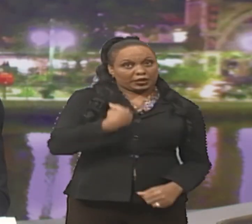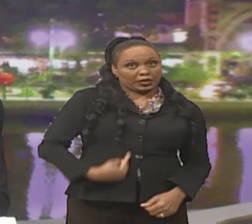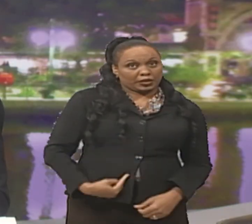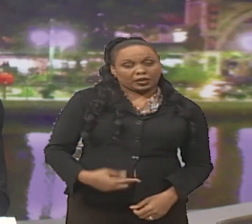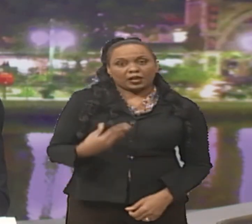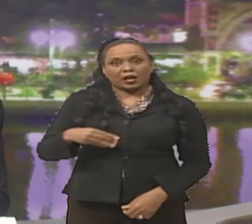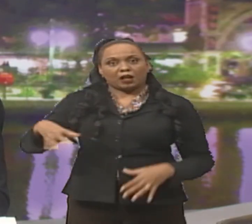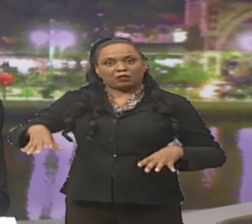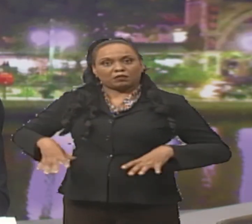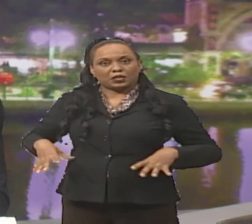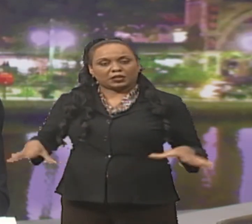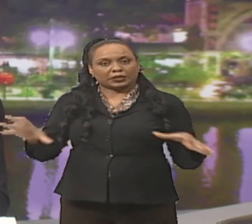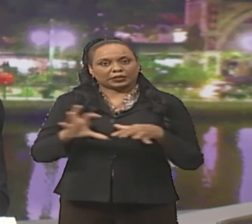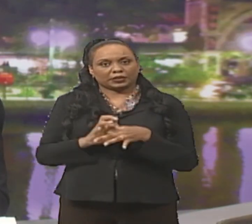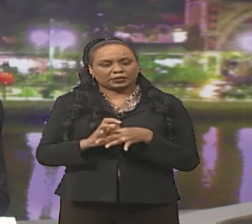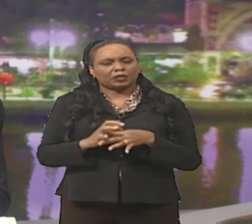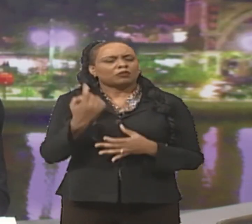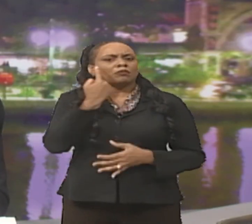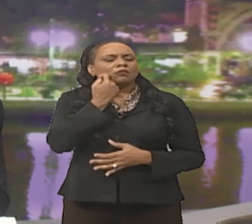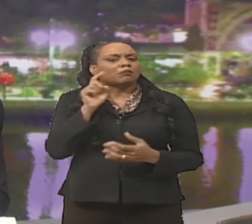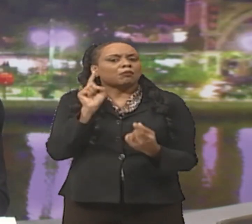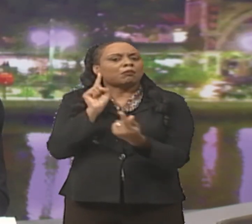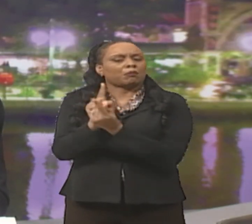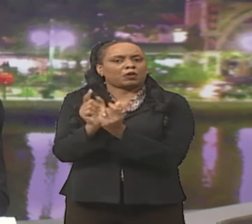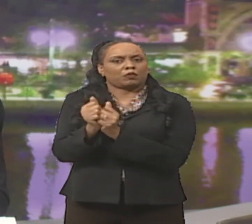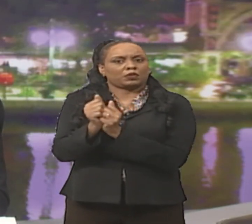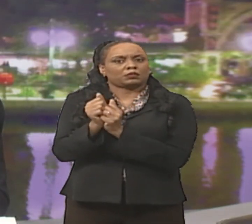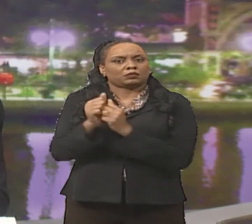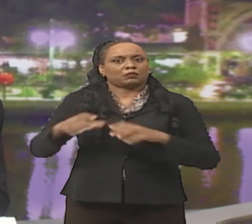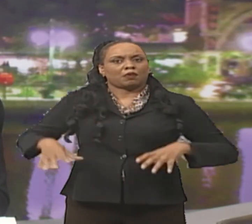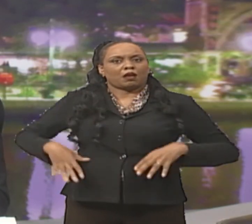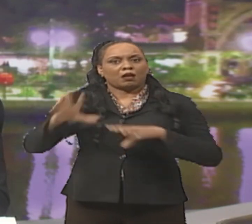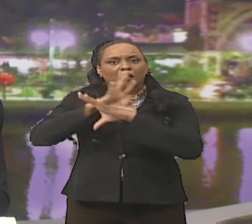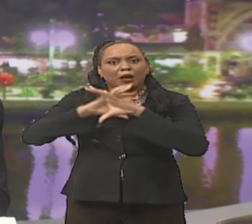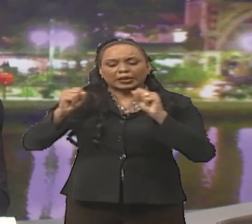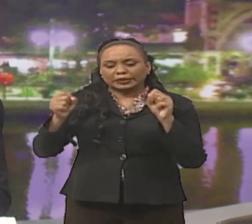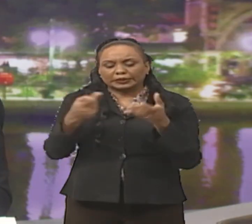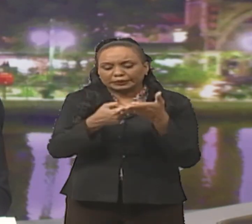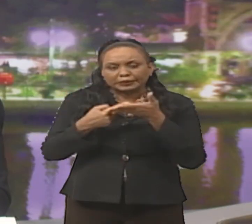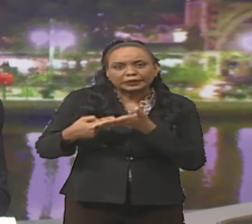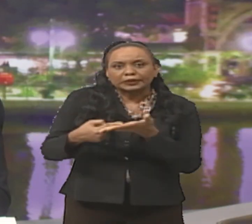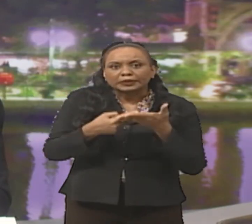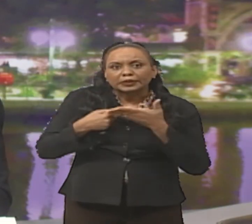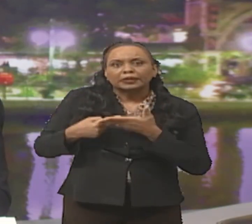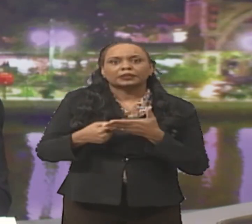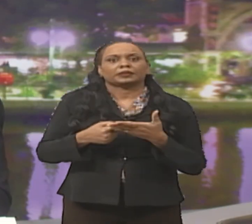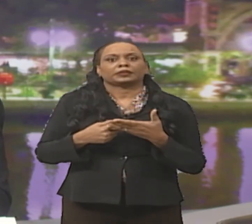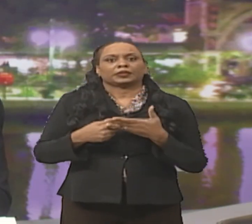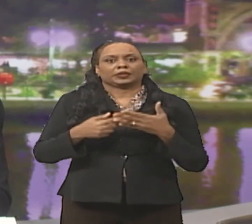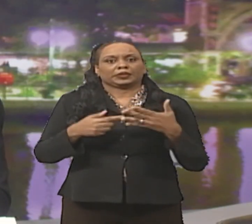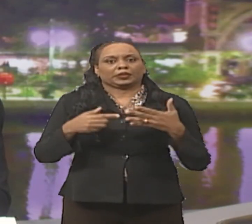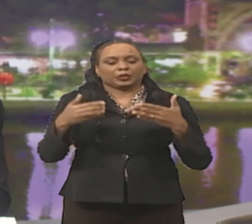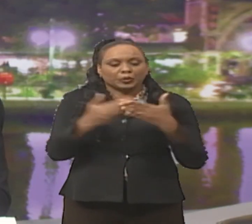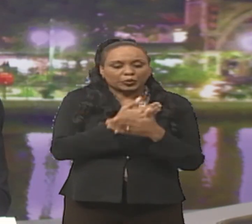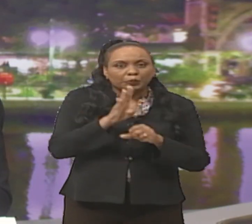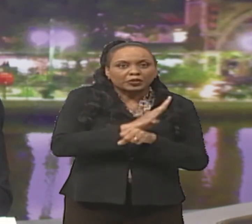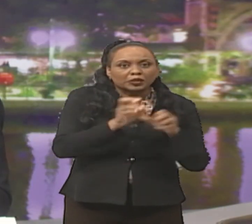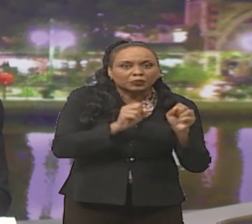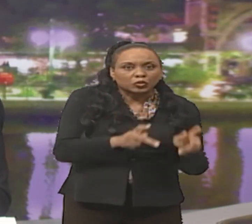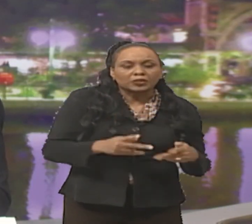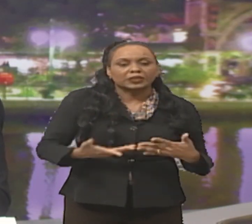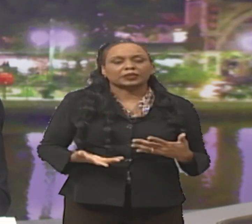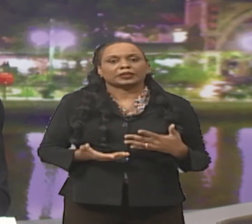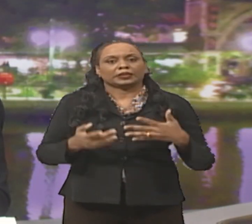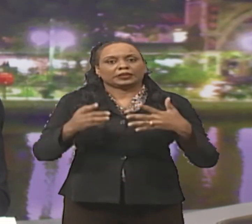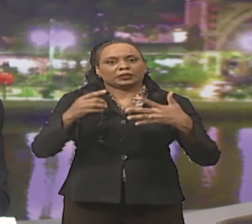met with Russia's President Vladimir Putin to discuss a number of areas of cooperation, including new business opportunities.